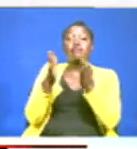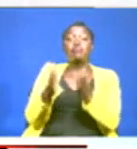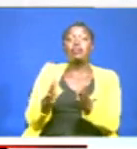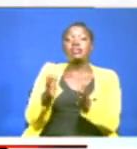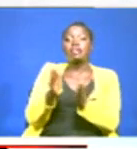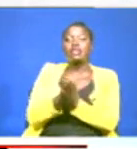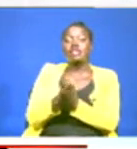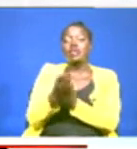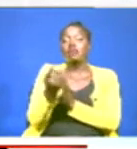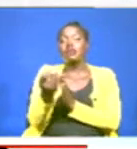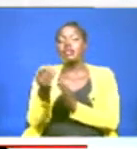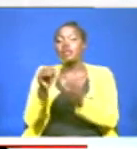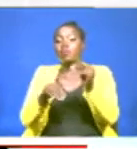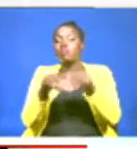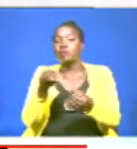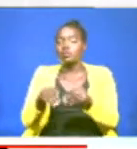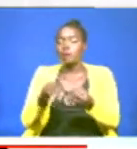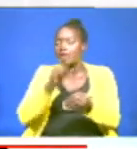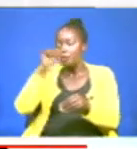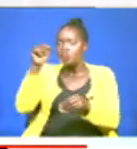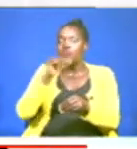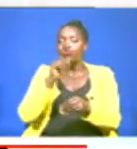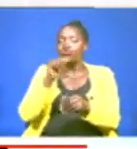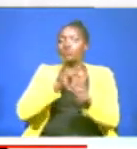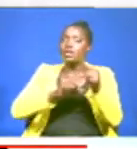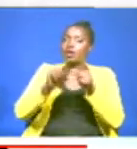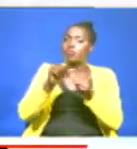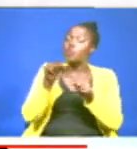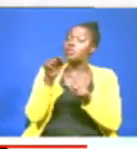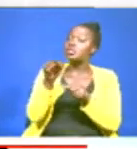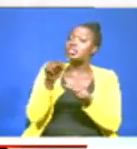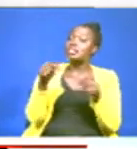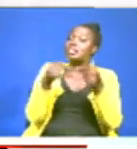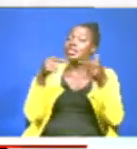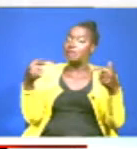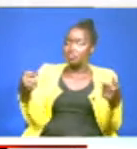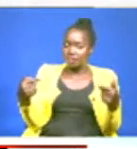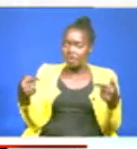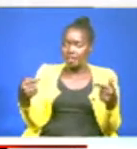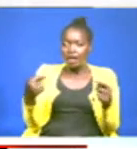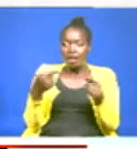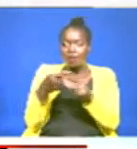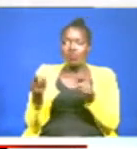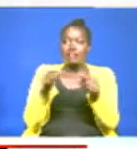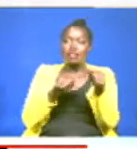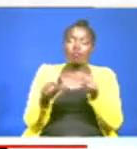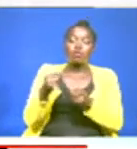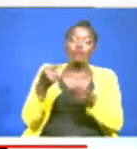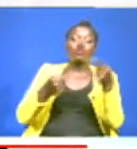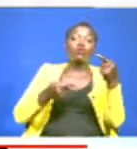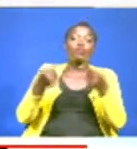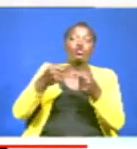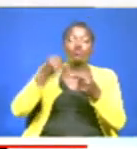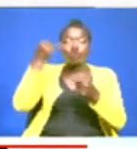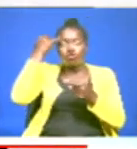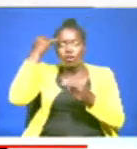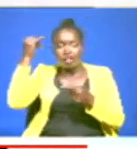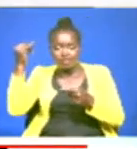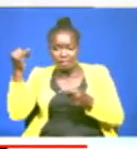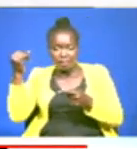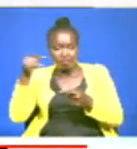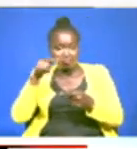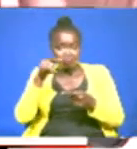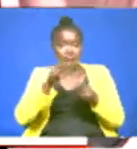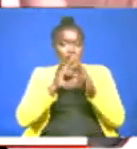poll, says that politics should not be about enmity, but about competition of ideas. Here is that